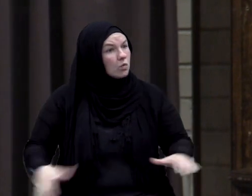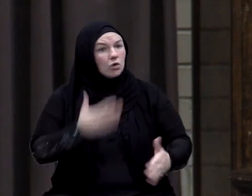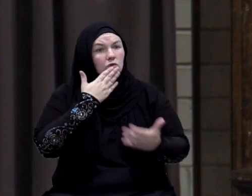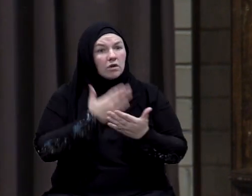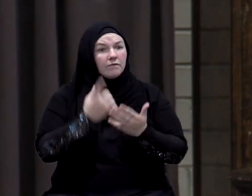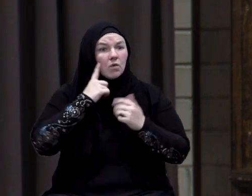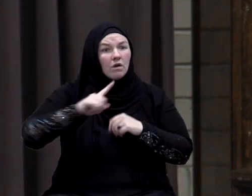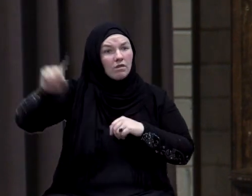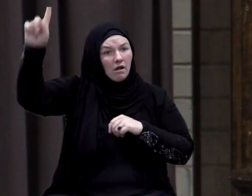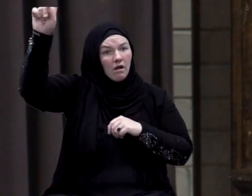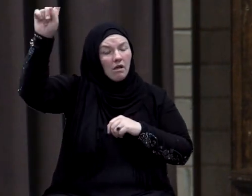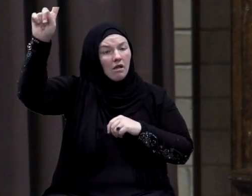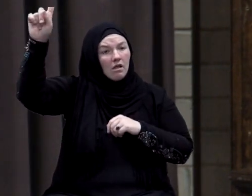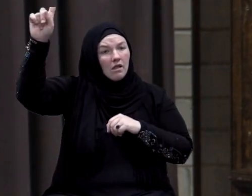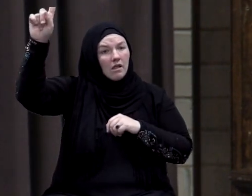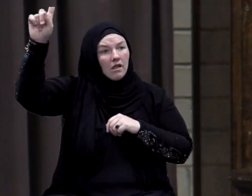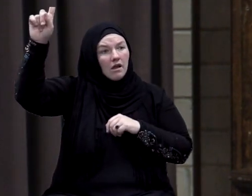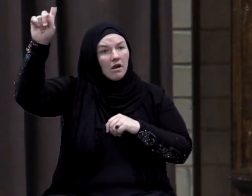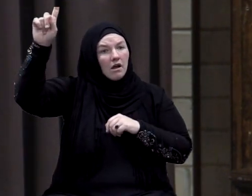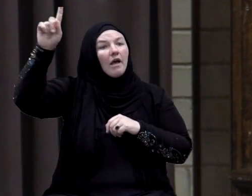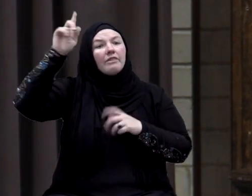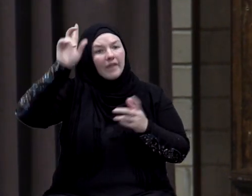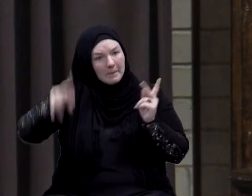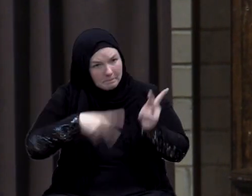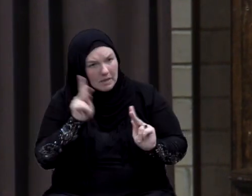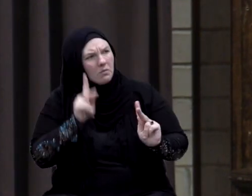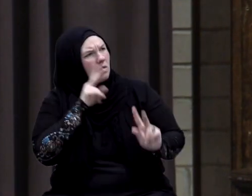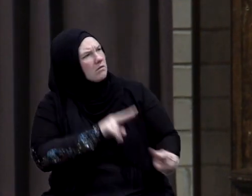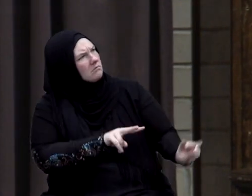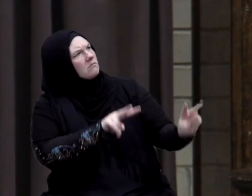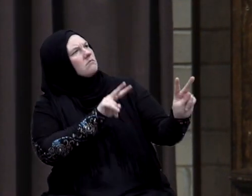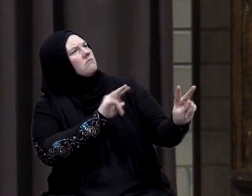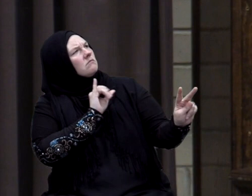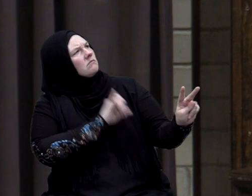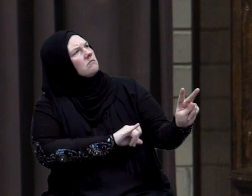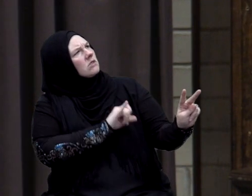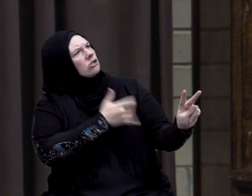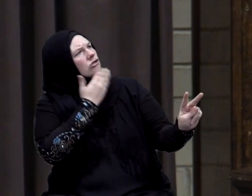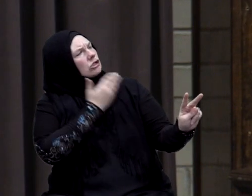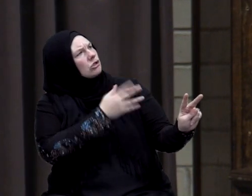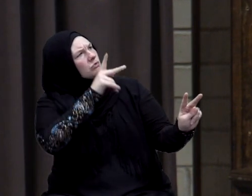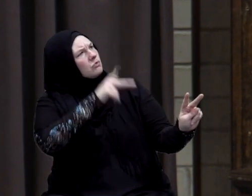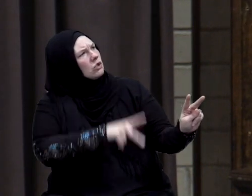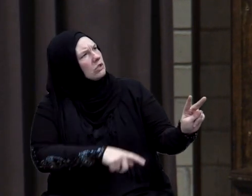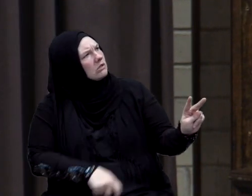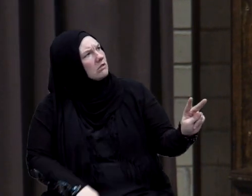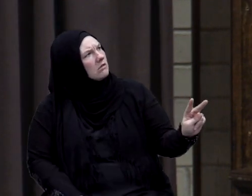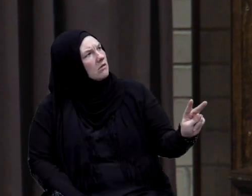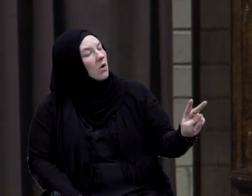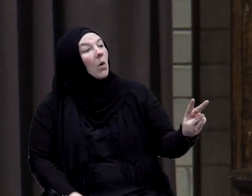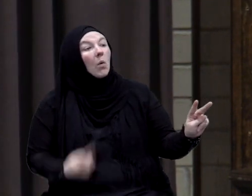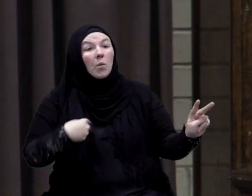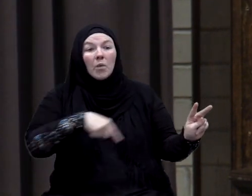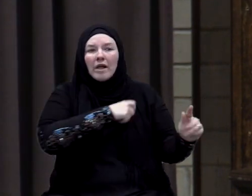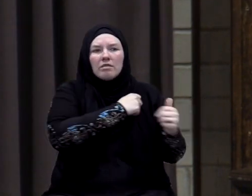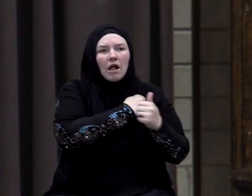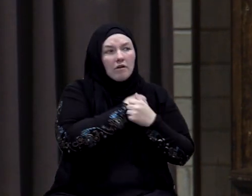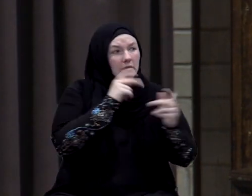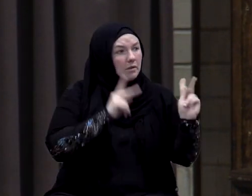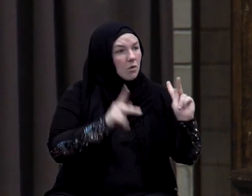you. All of us humans, young and old, we love the ones who do us any